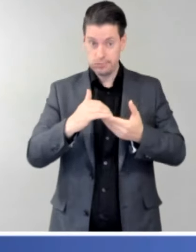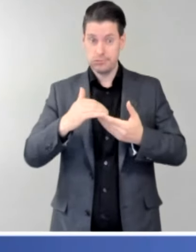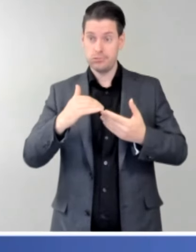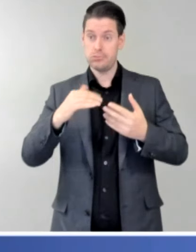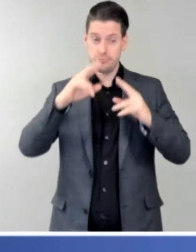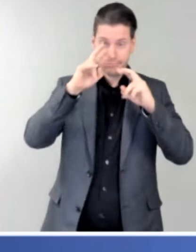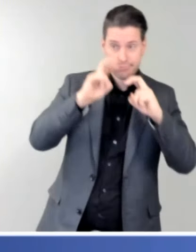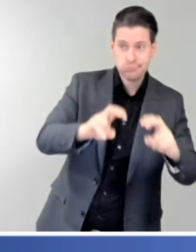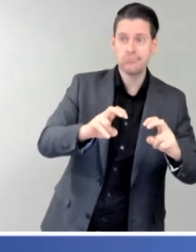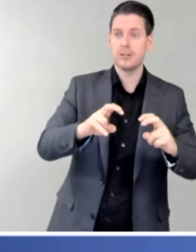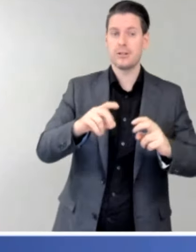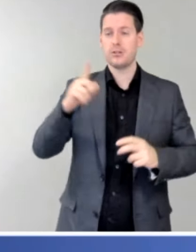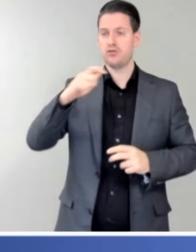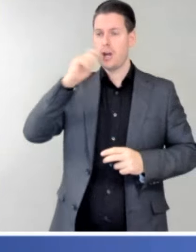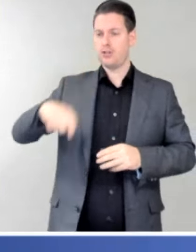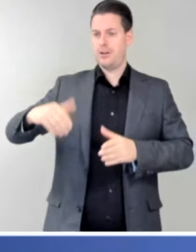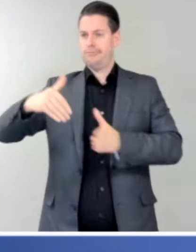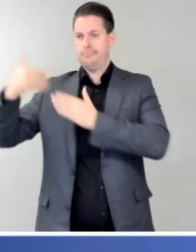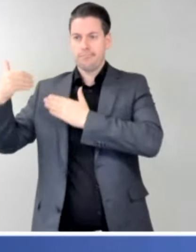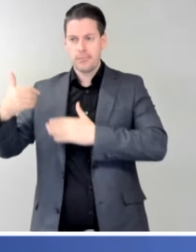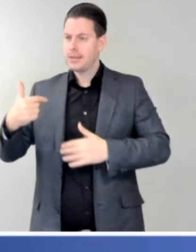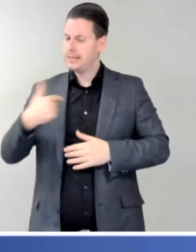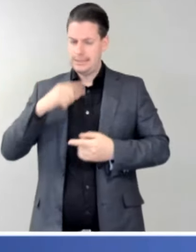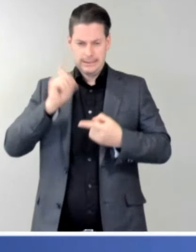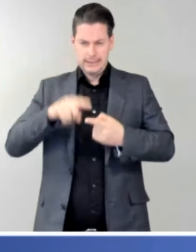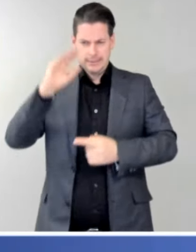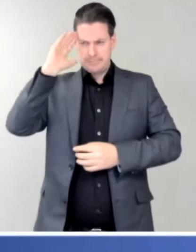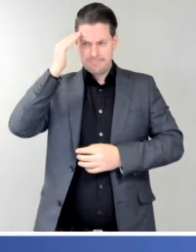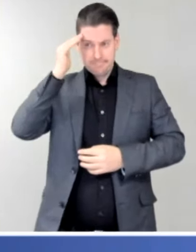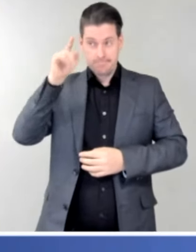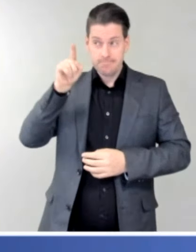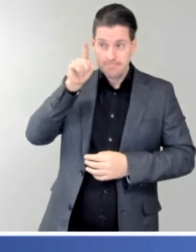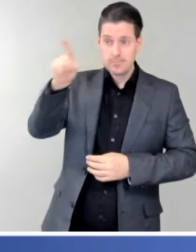And we will not be deterred in our commitment to hold Russia to account.